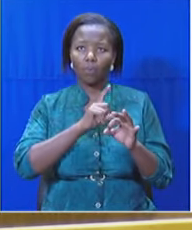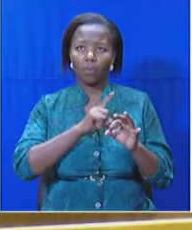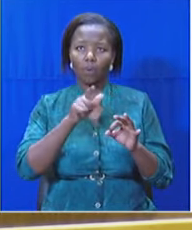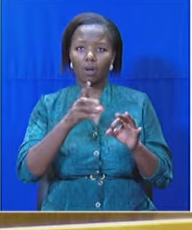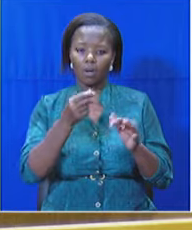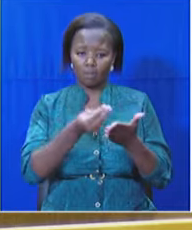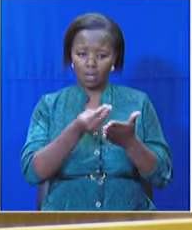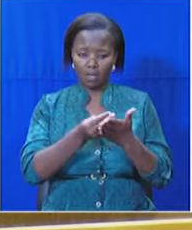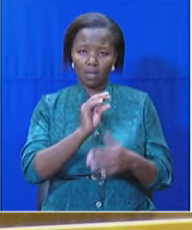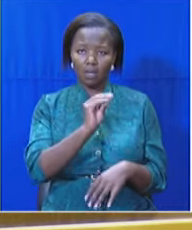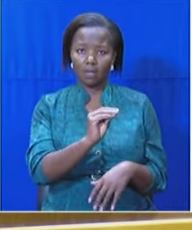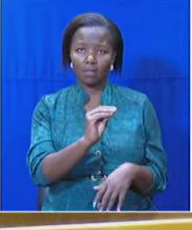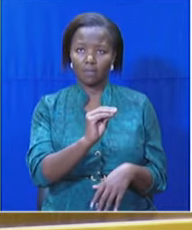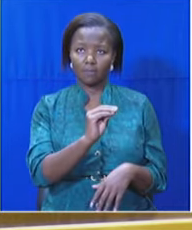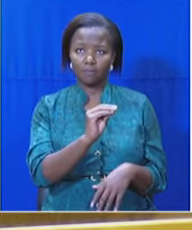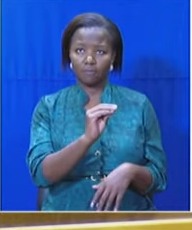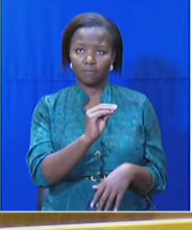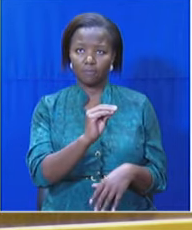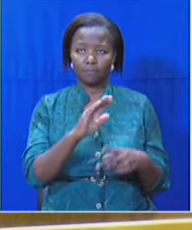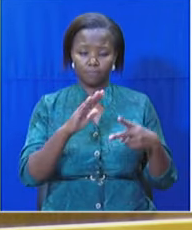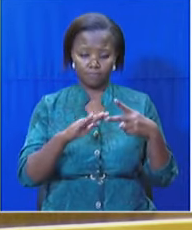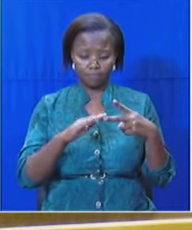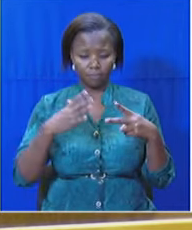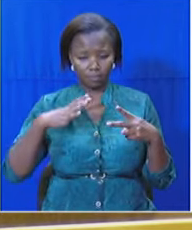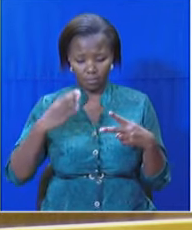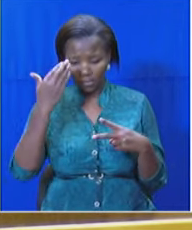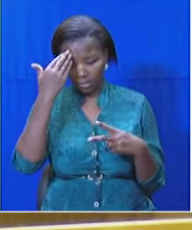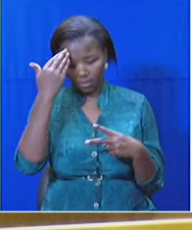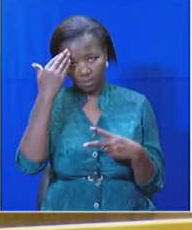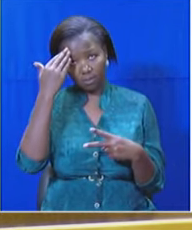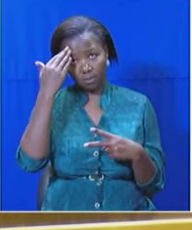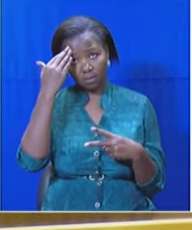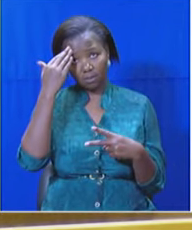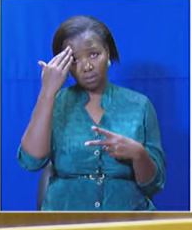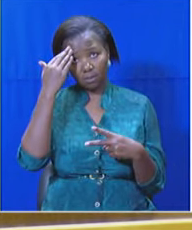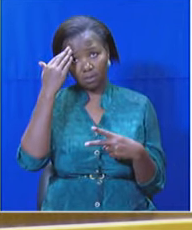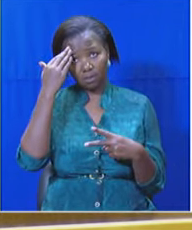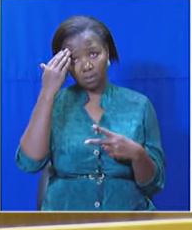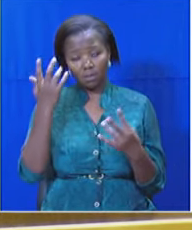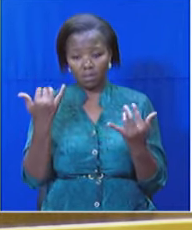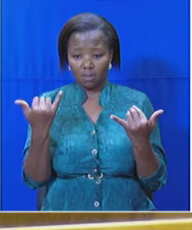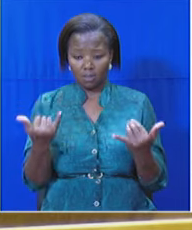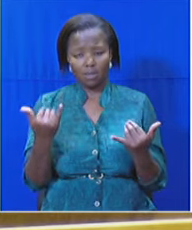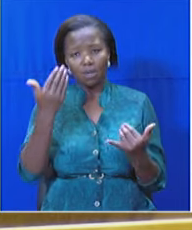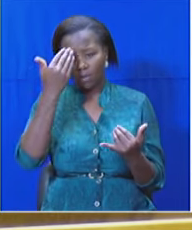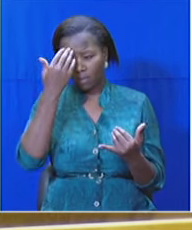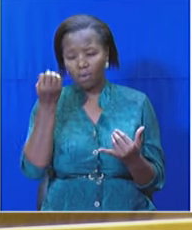khona, Minister? Ufuna ukwazi ukuthi ku-account how much it is to date le mali